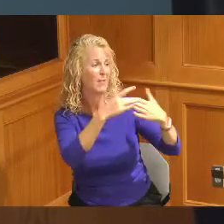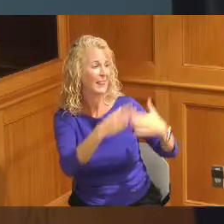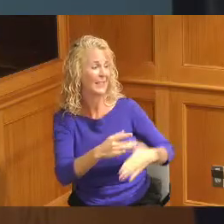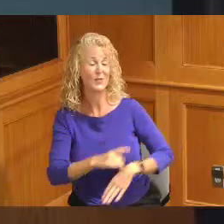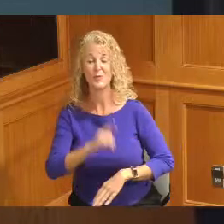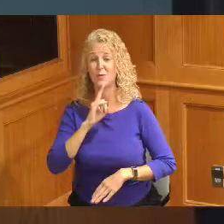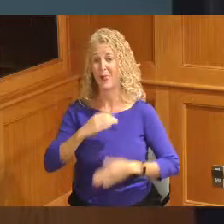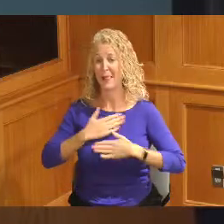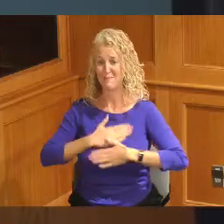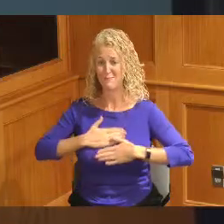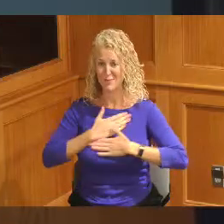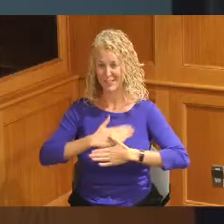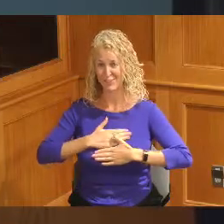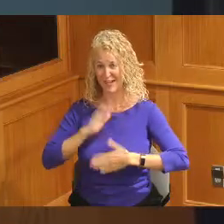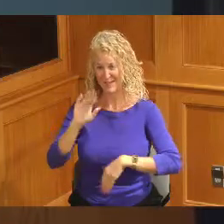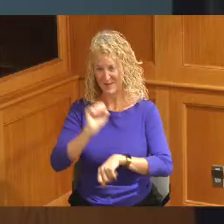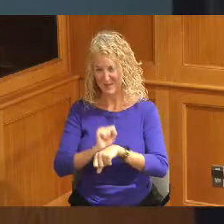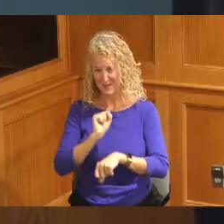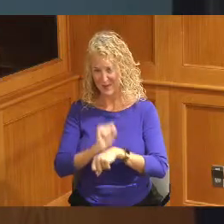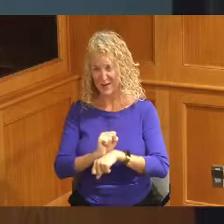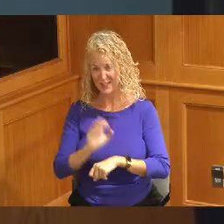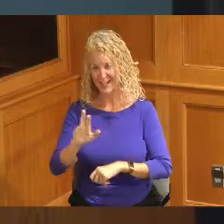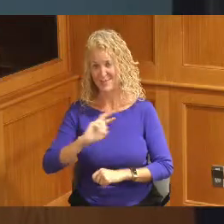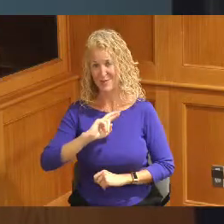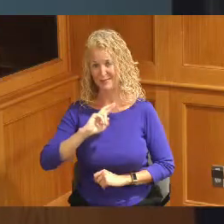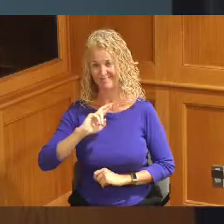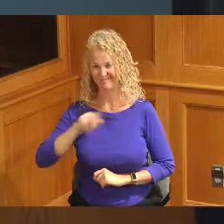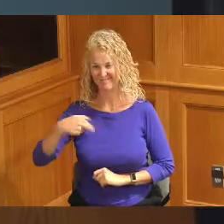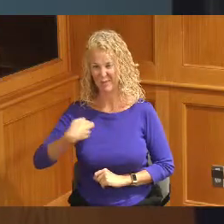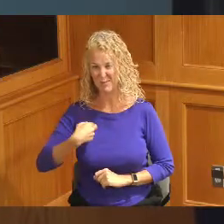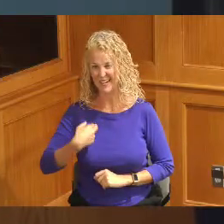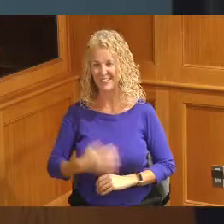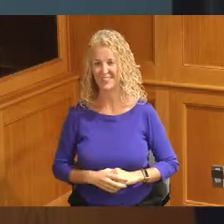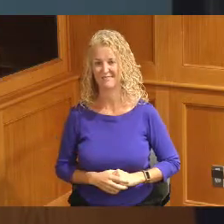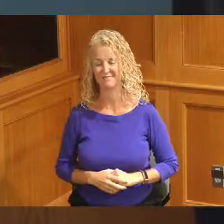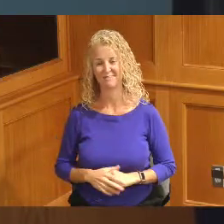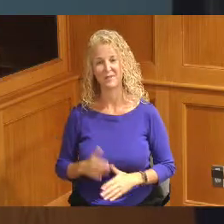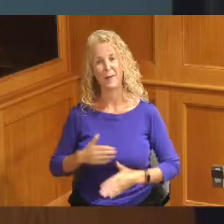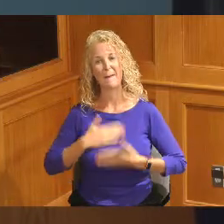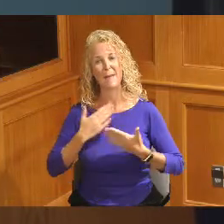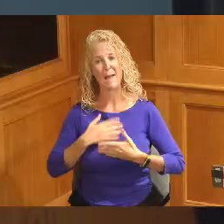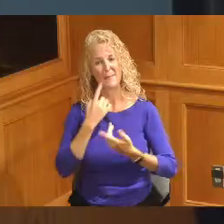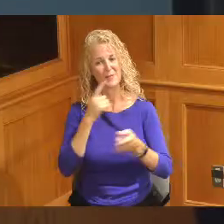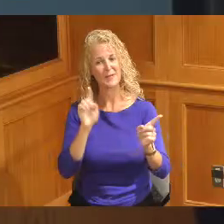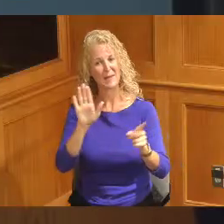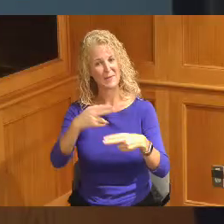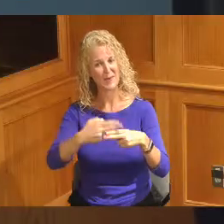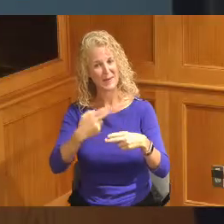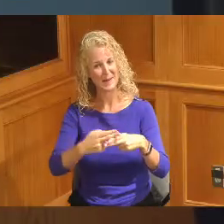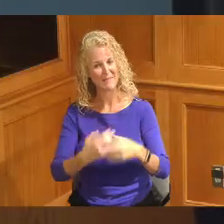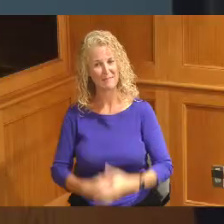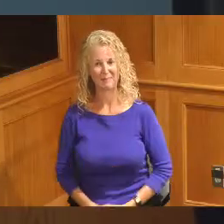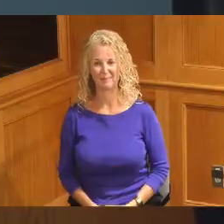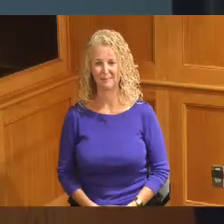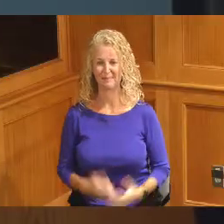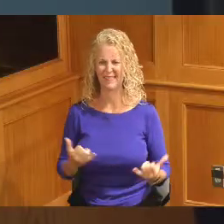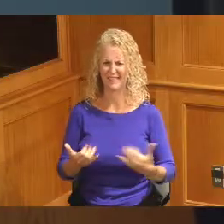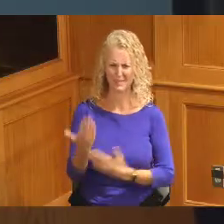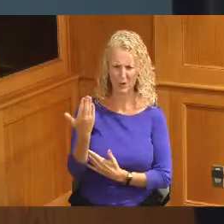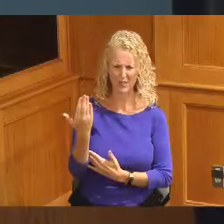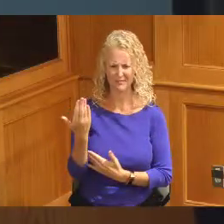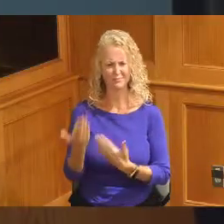I'm grateful for that. So thank you for what you do, and delighted to be passing the proclamation here this morning